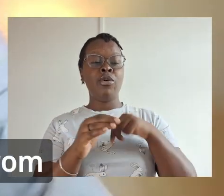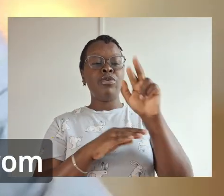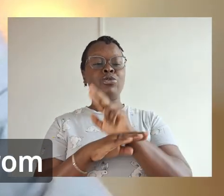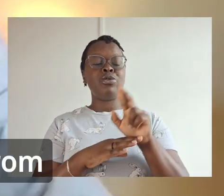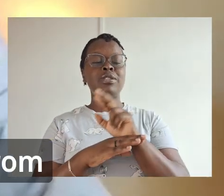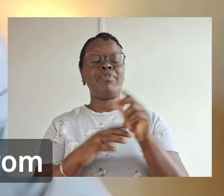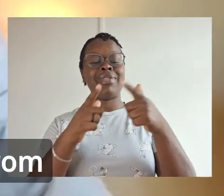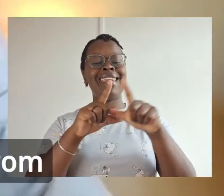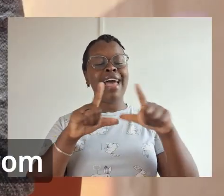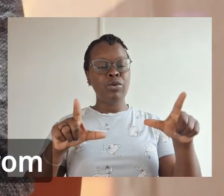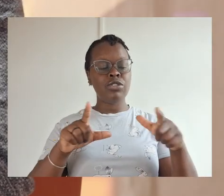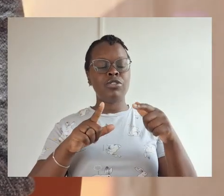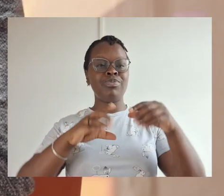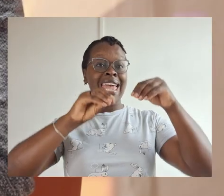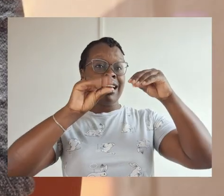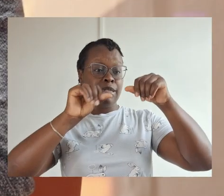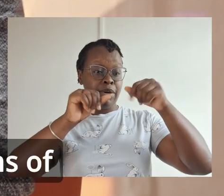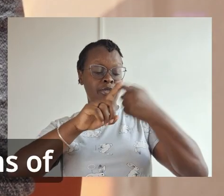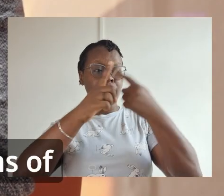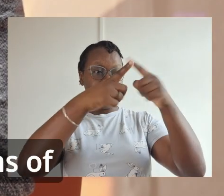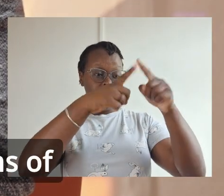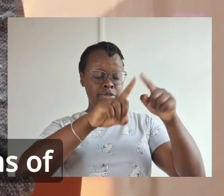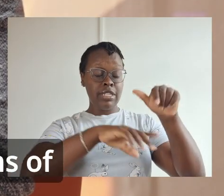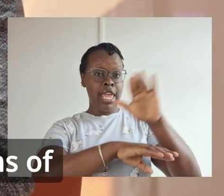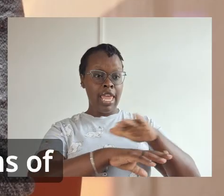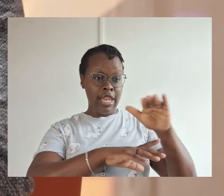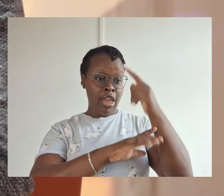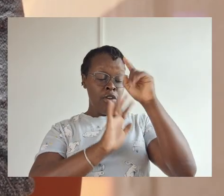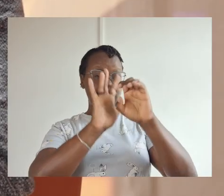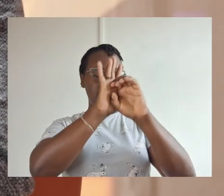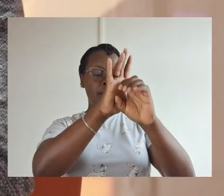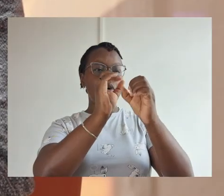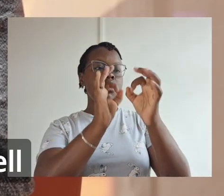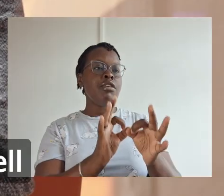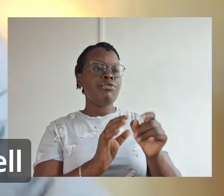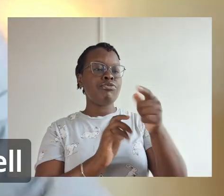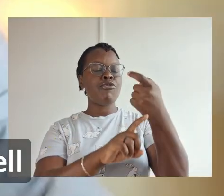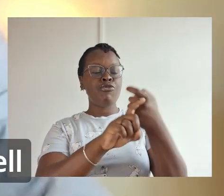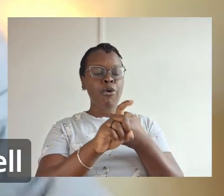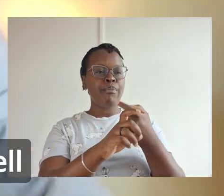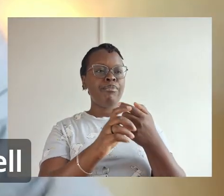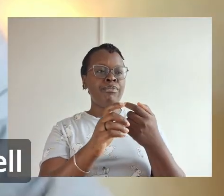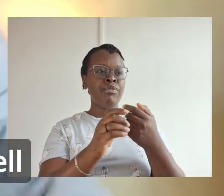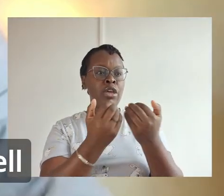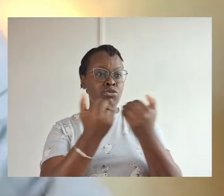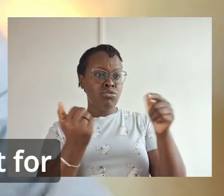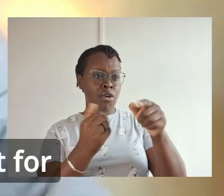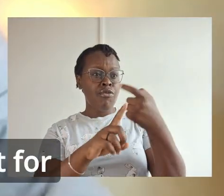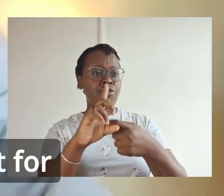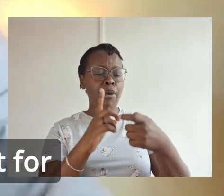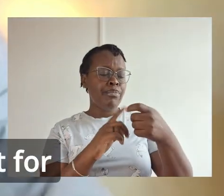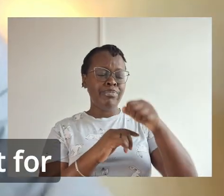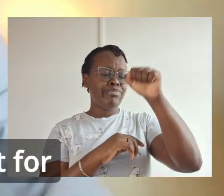tried to use language experts from different communities who are going to help us in terms of content curation, content creation, and as well